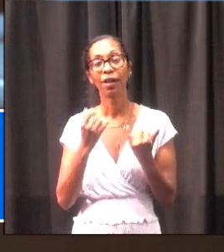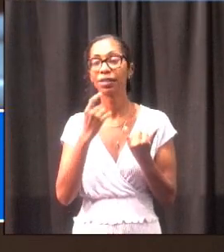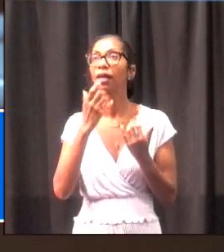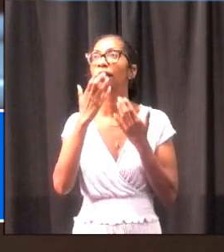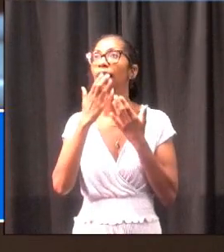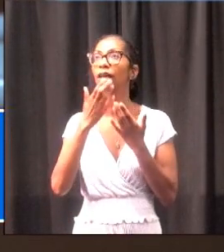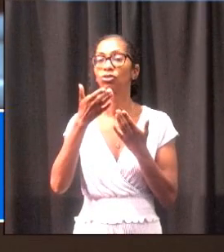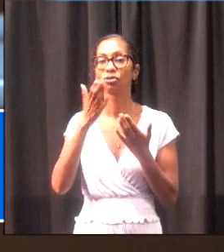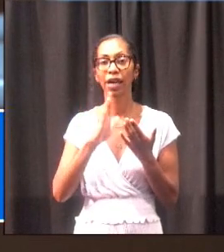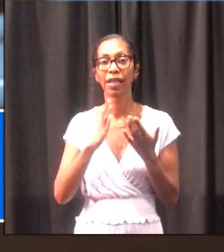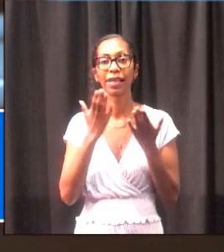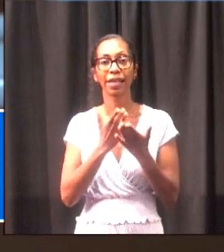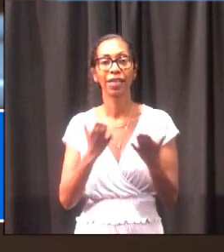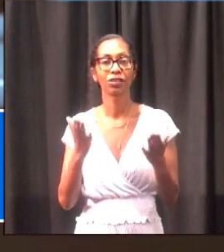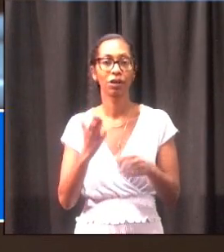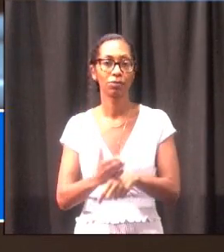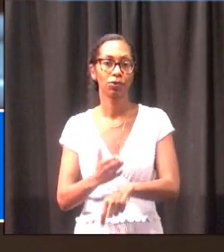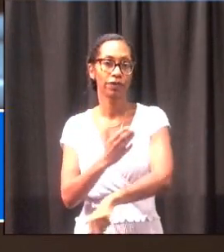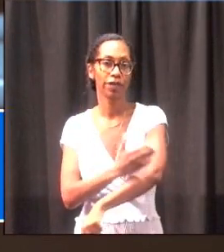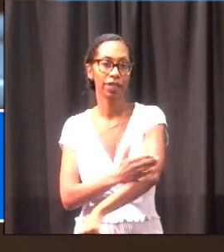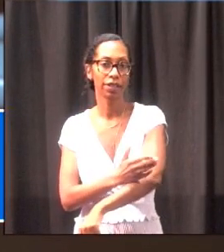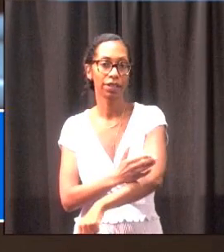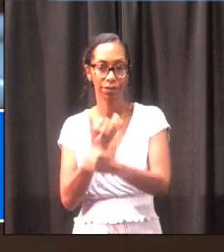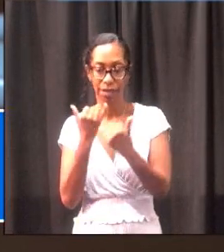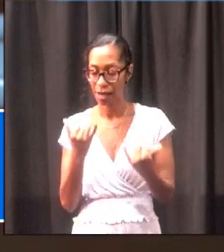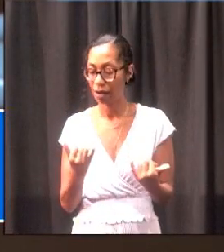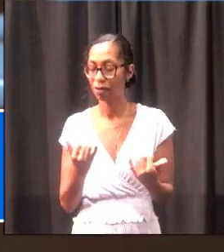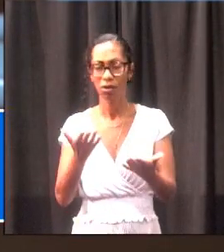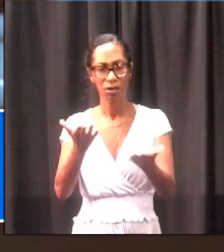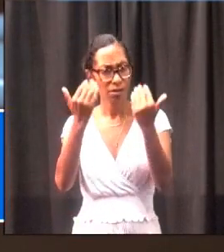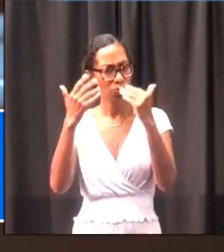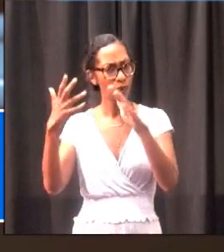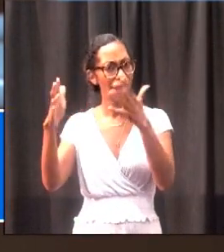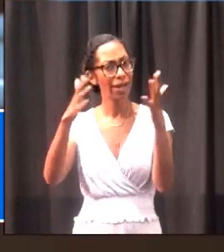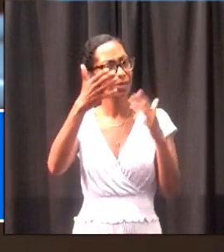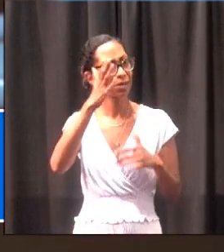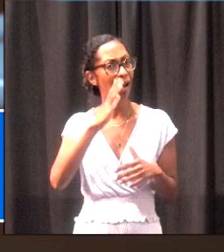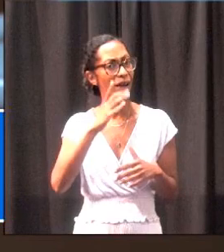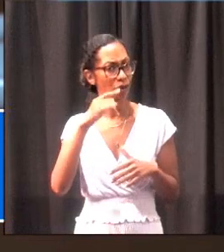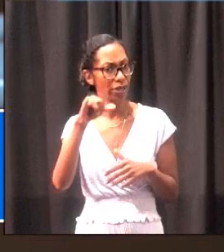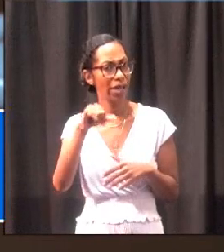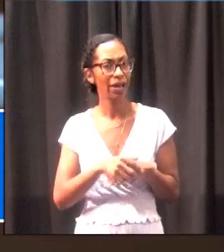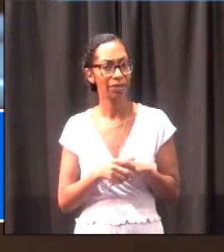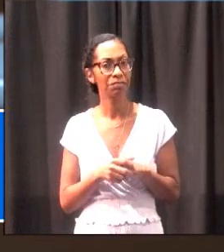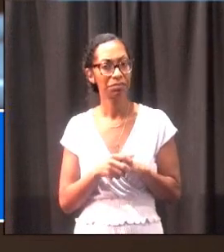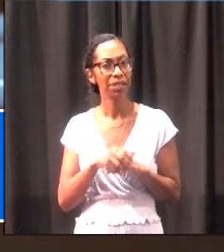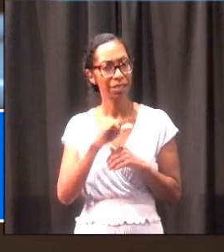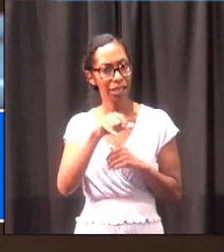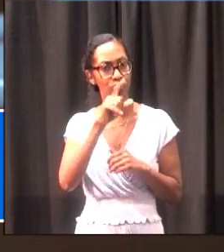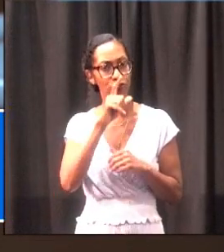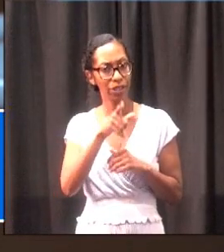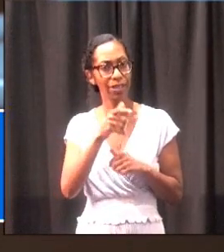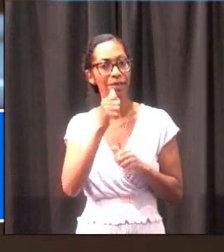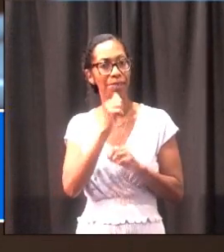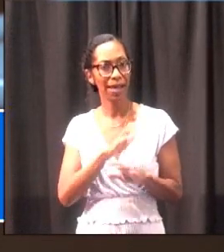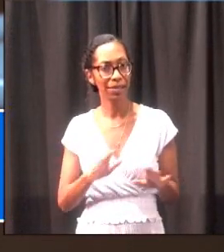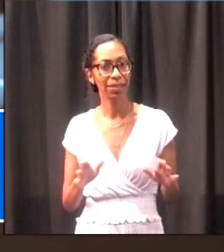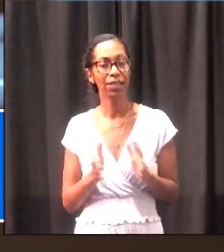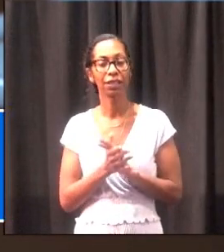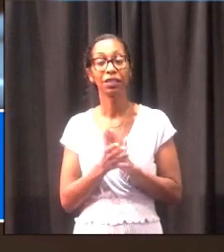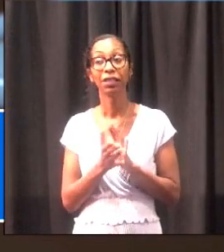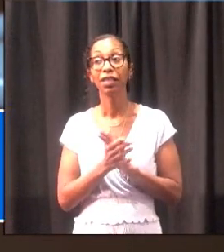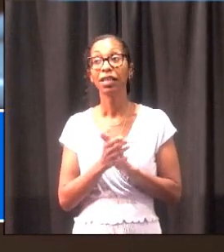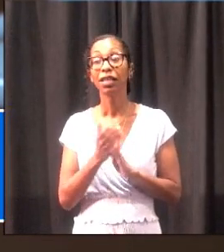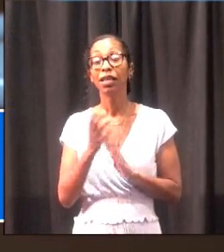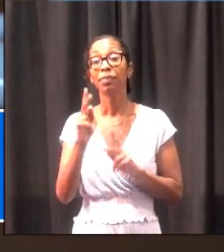better. And I'm trusting you in this season. So wherever you are, give God a hand clap of praise for that. That is truly a blessing. I mean, people